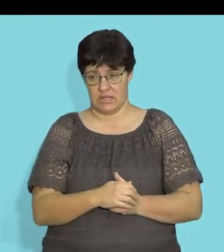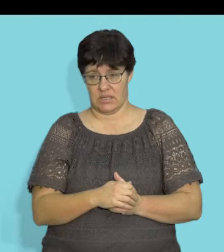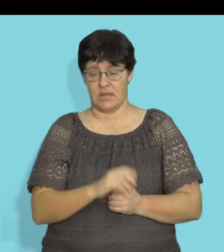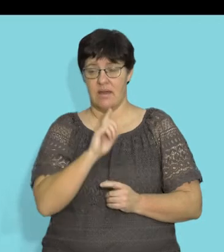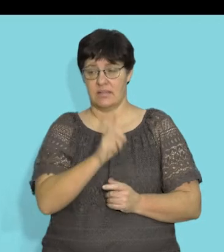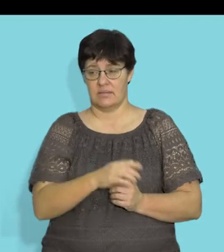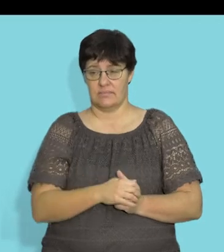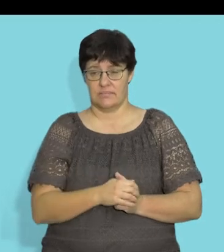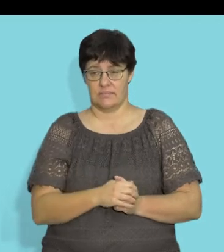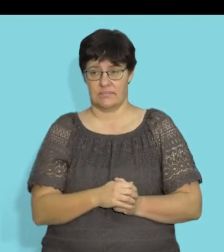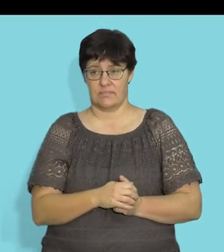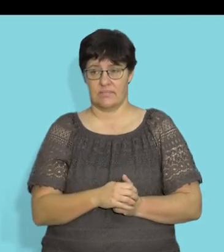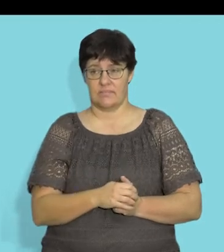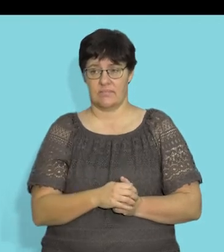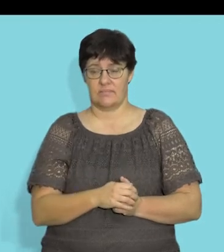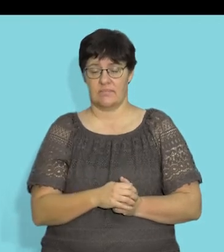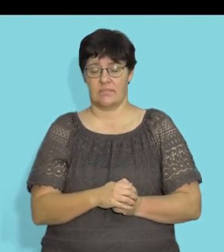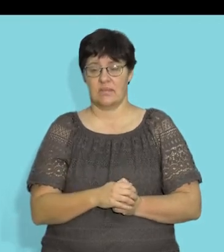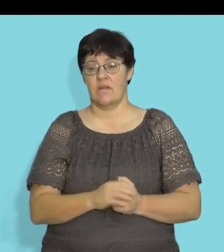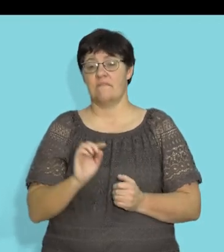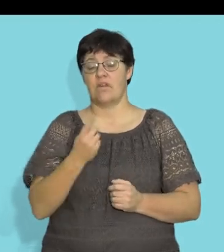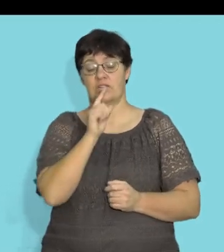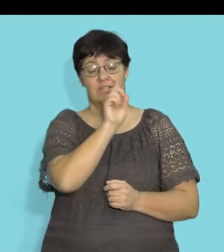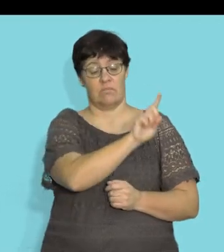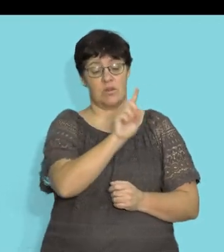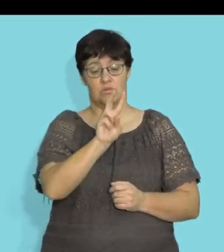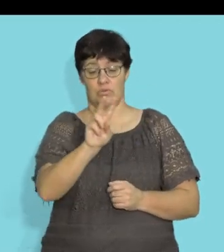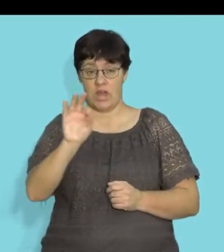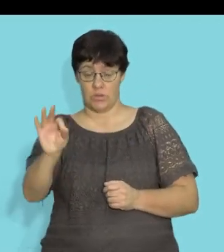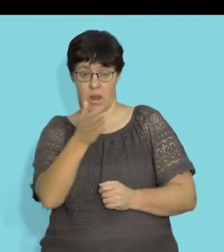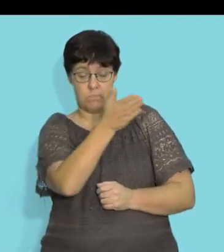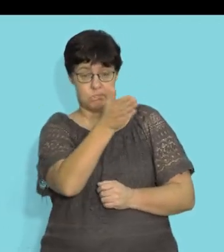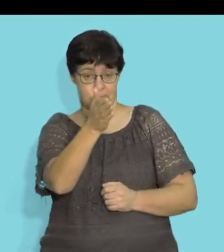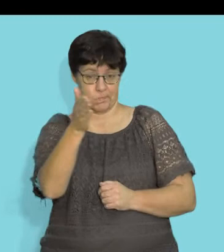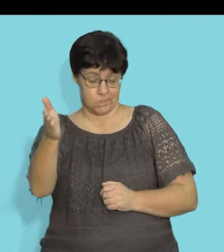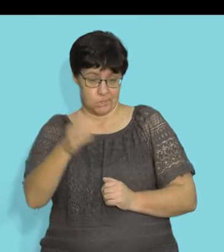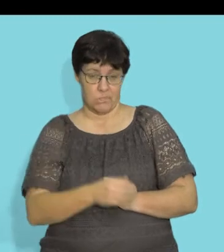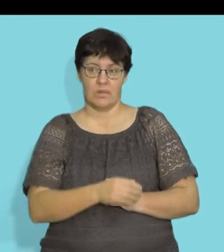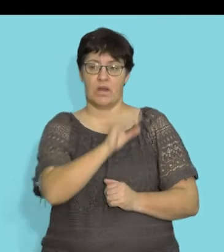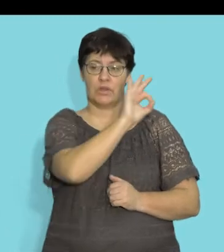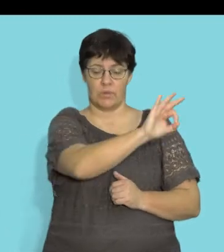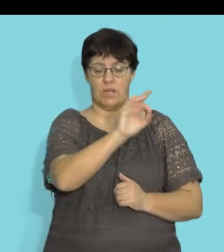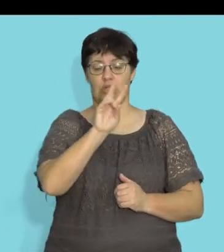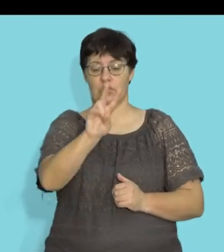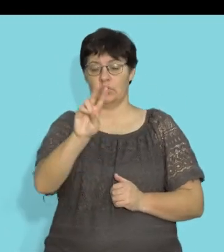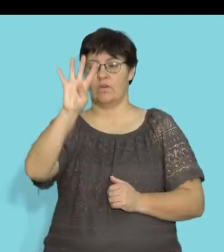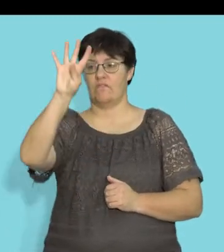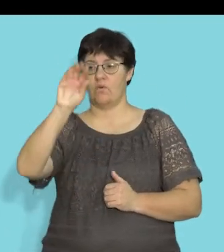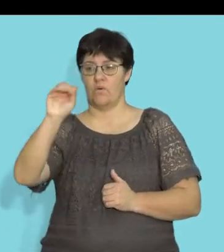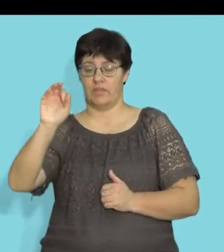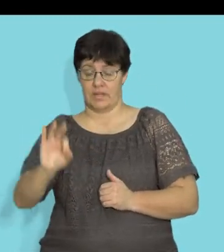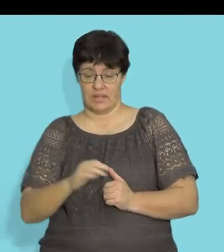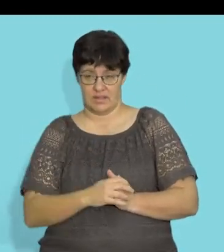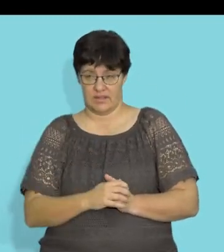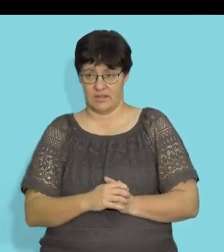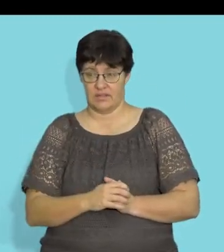3 as an answer. So we have the first 3 terms being 3, 2, and 4